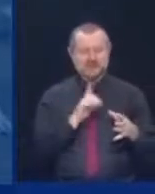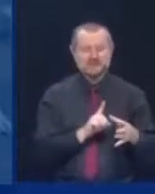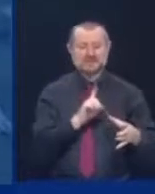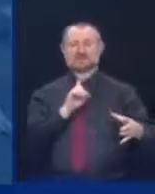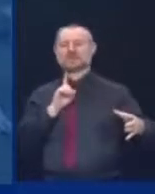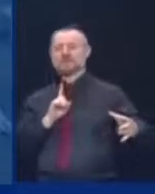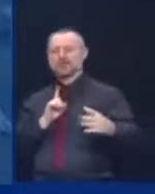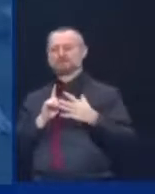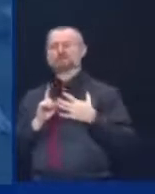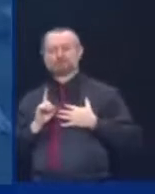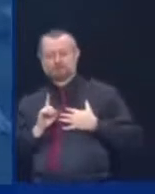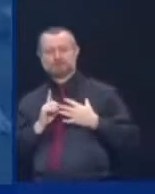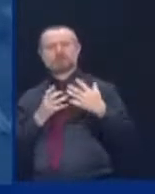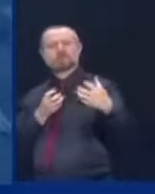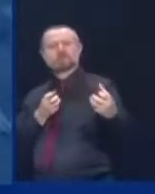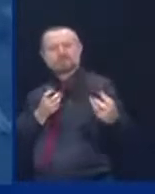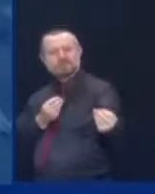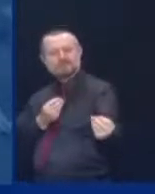going to be in Chicago.